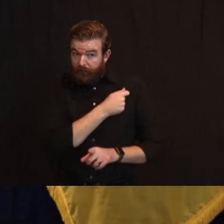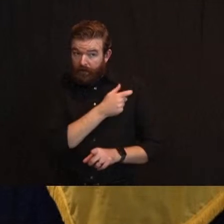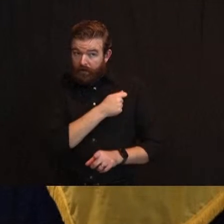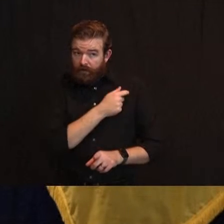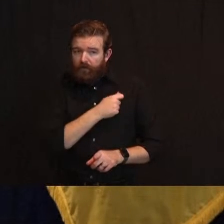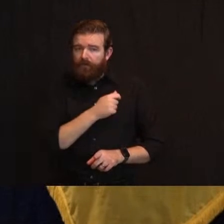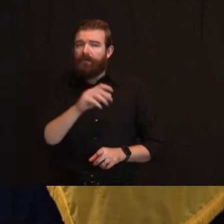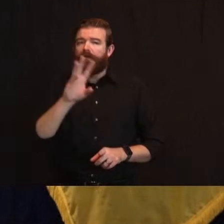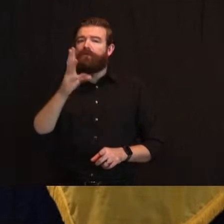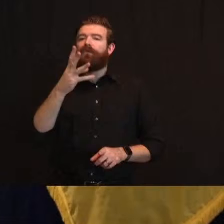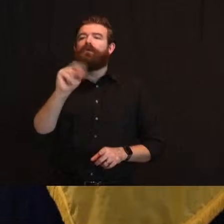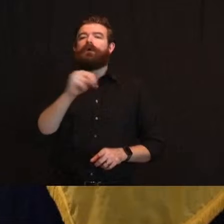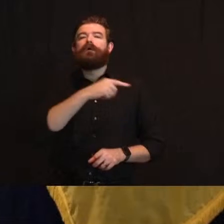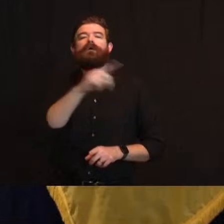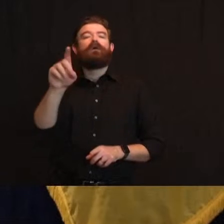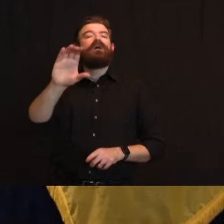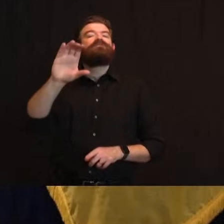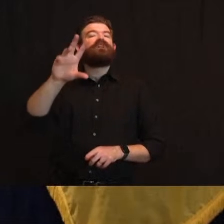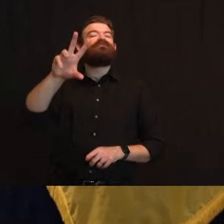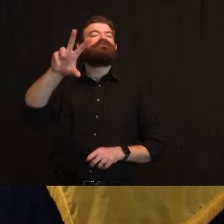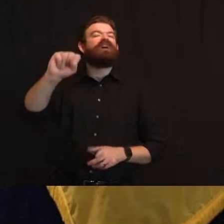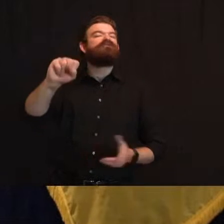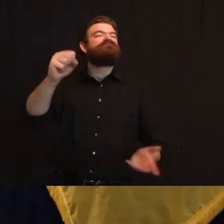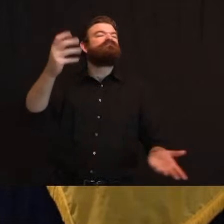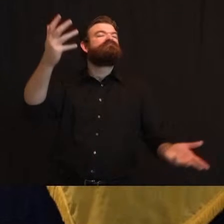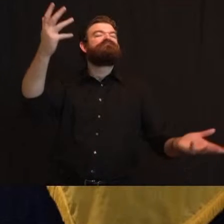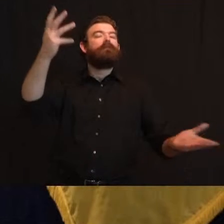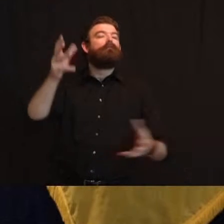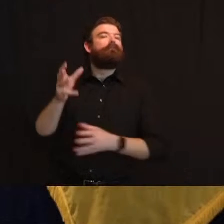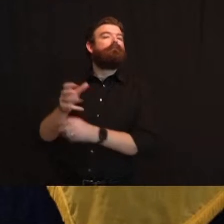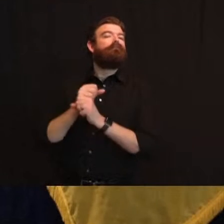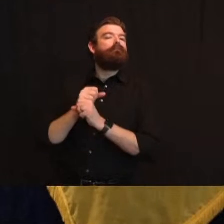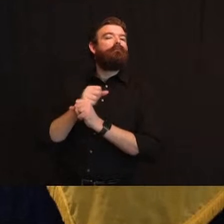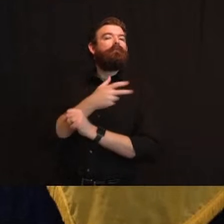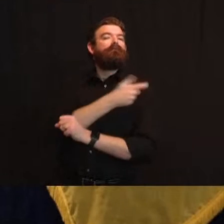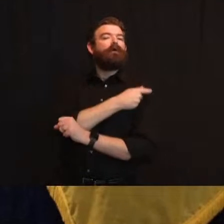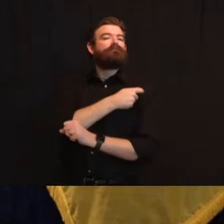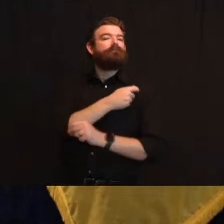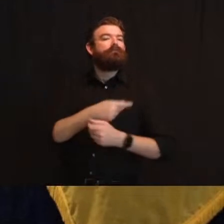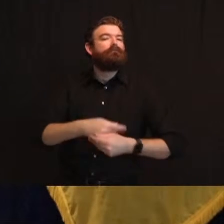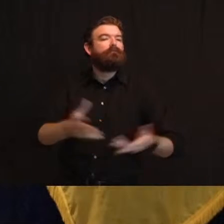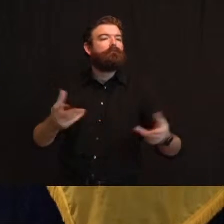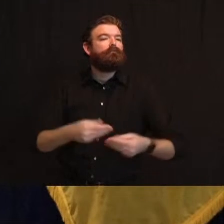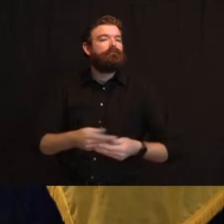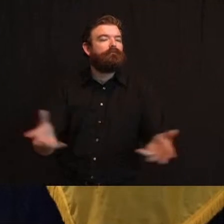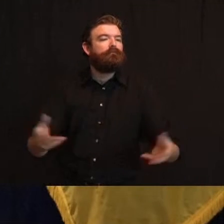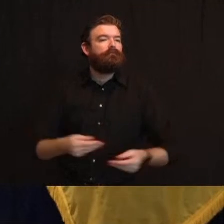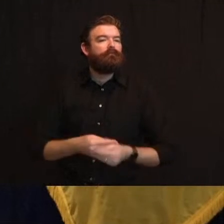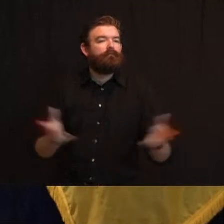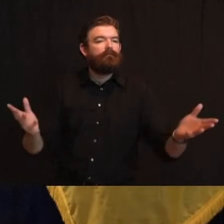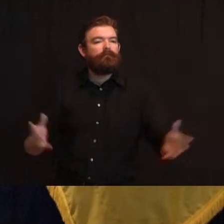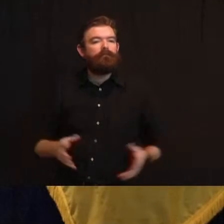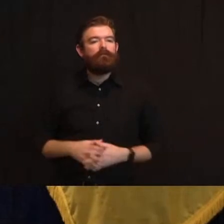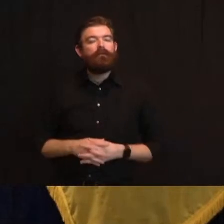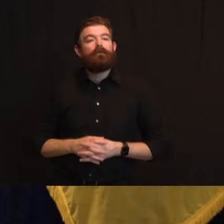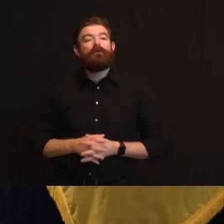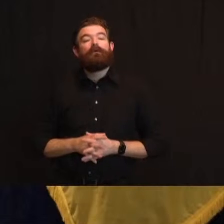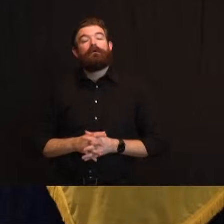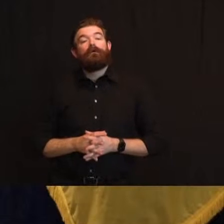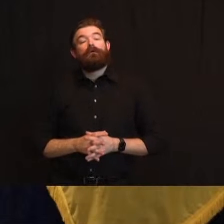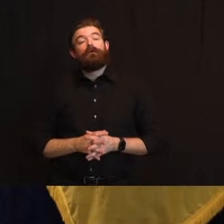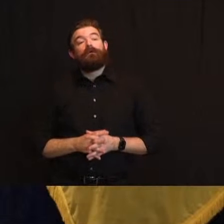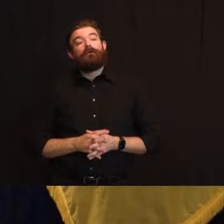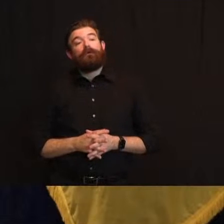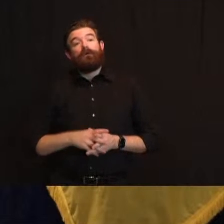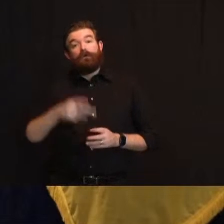New York City completely shutting down indoor dining, a couple of things. Are you concerned about people from those places coming into New Jersey for